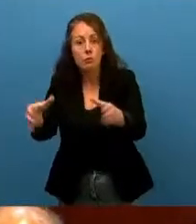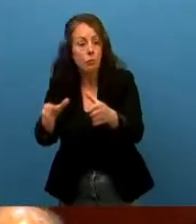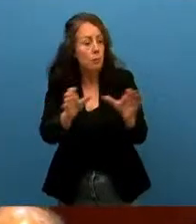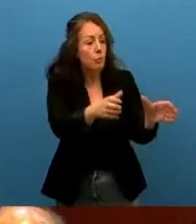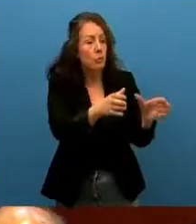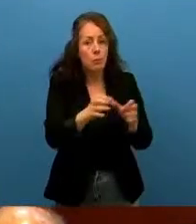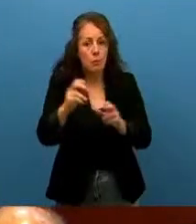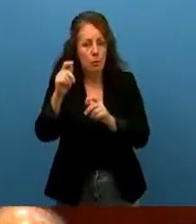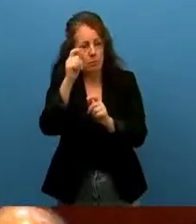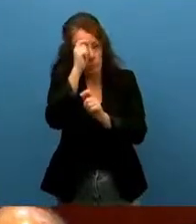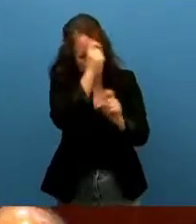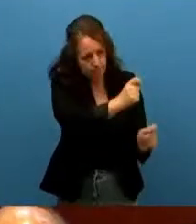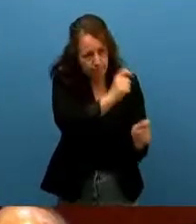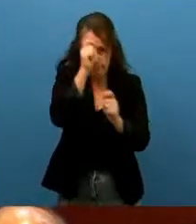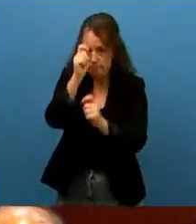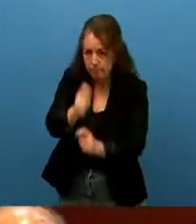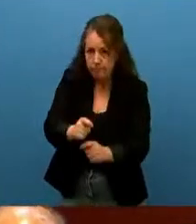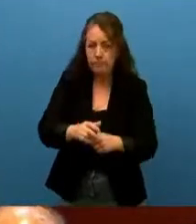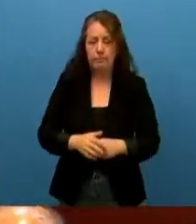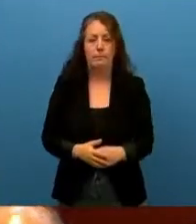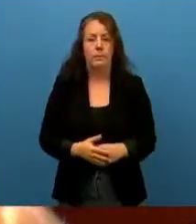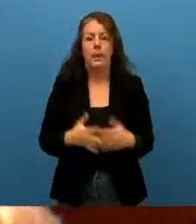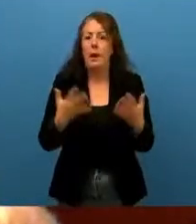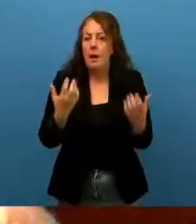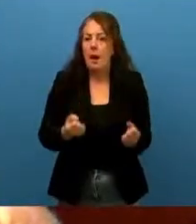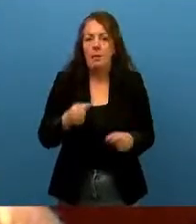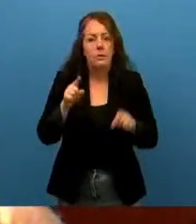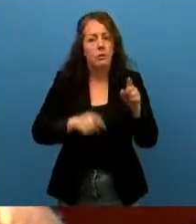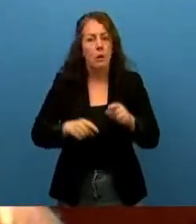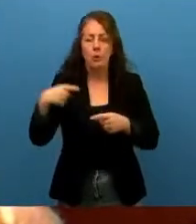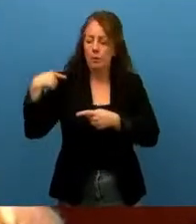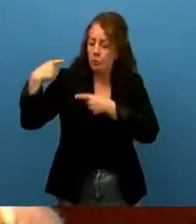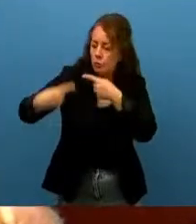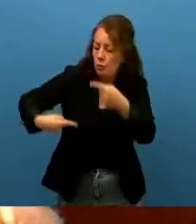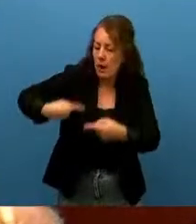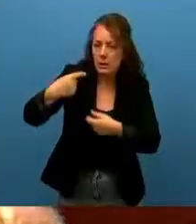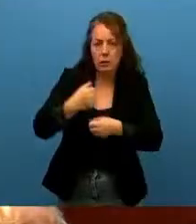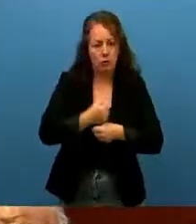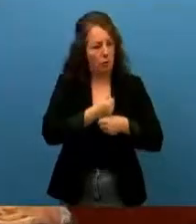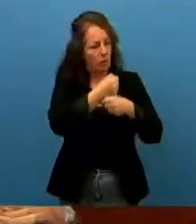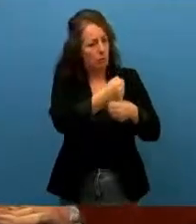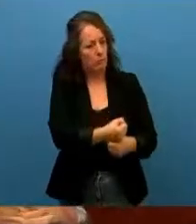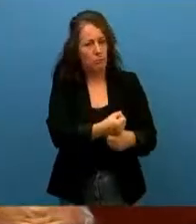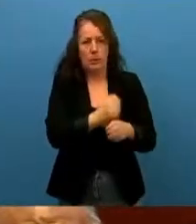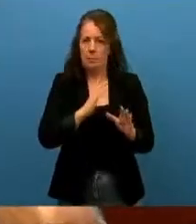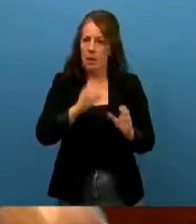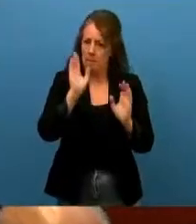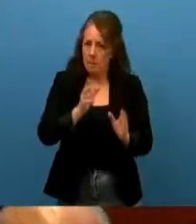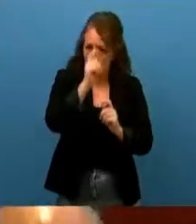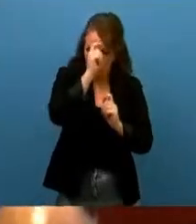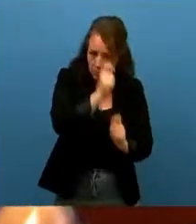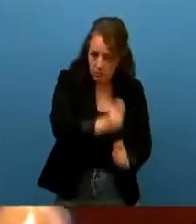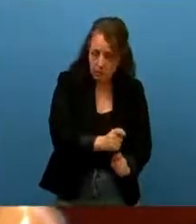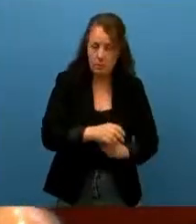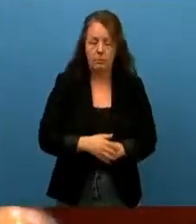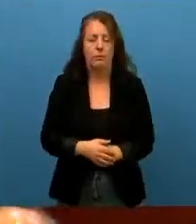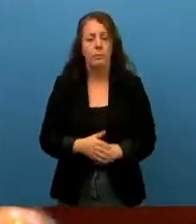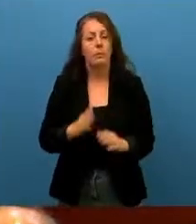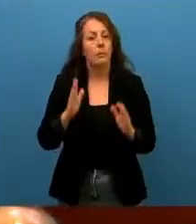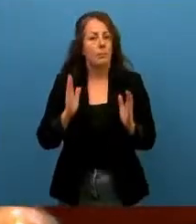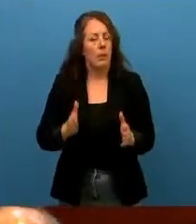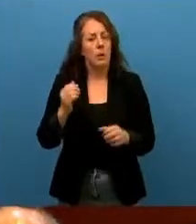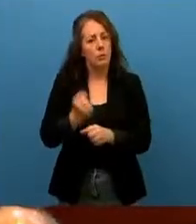traditional authorities or representative institutions, connection to or relationship with traditional lands, territories, and